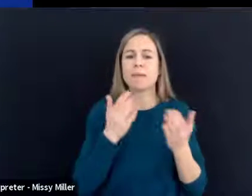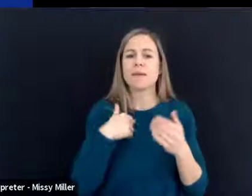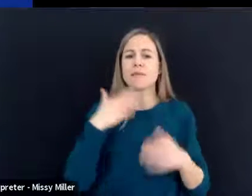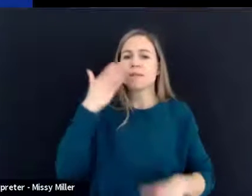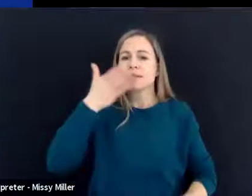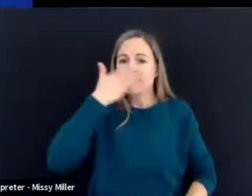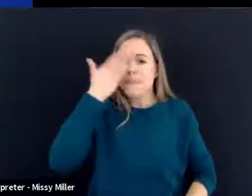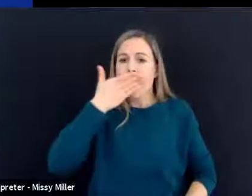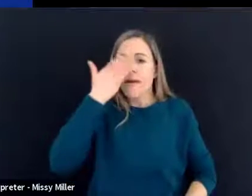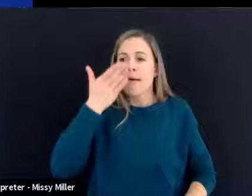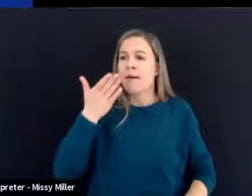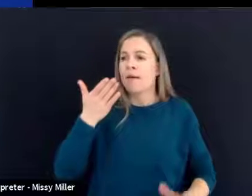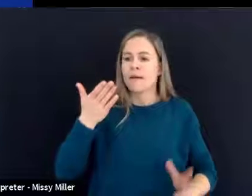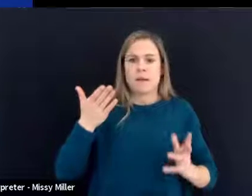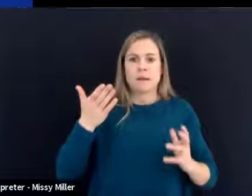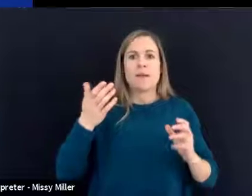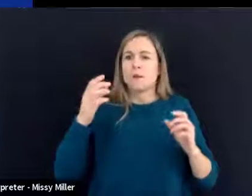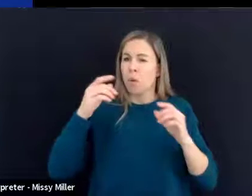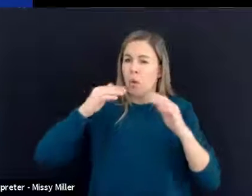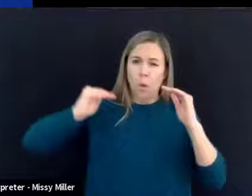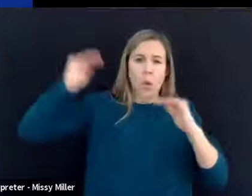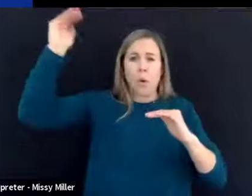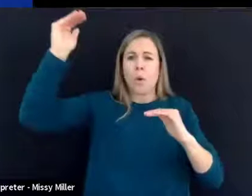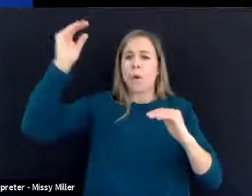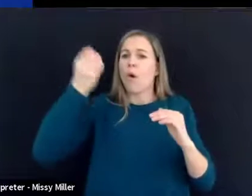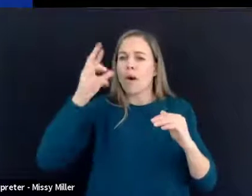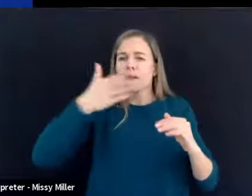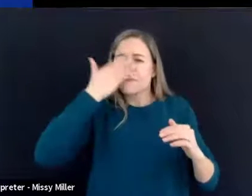smell. And it's so funny that